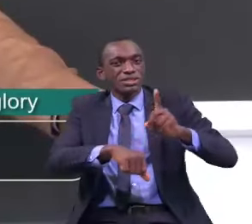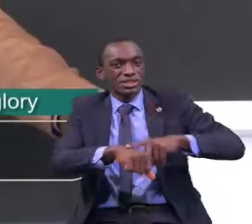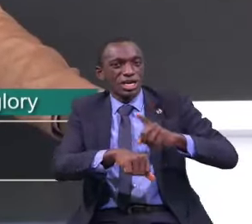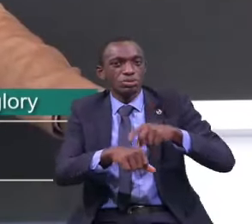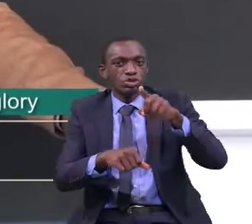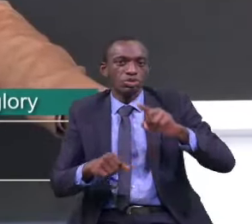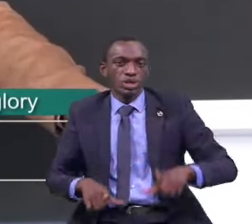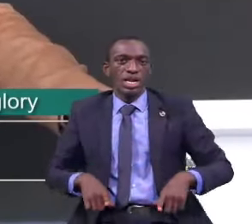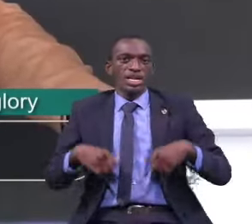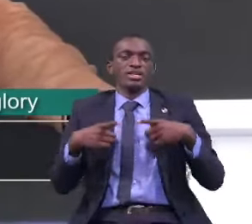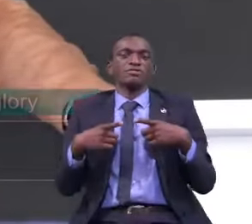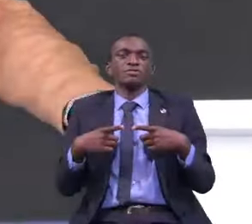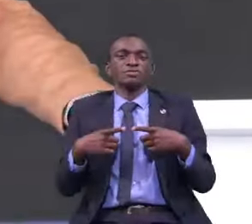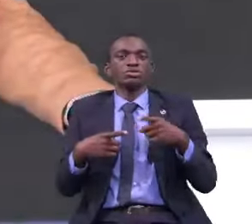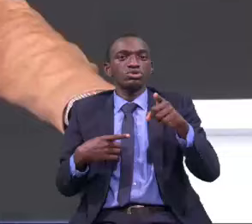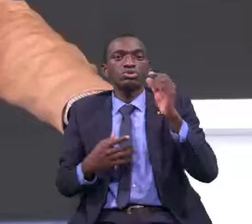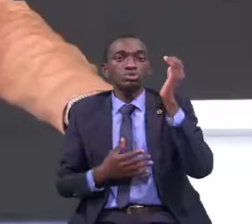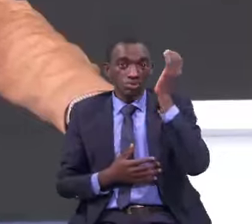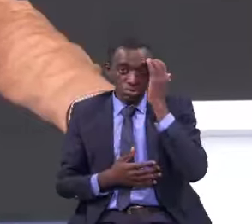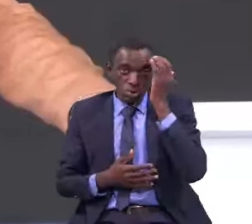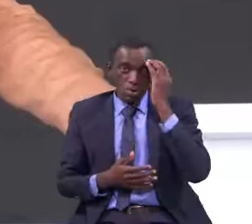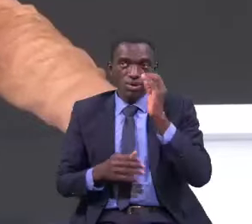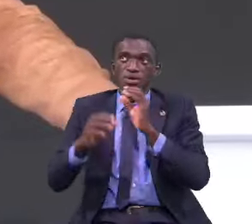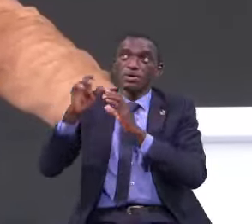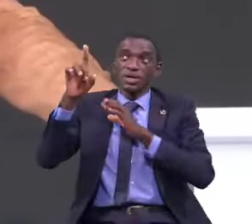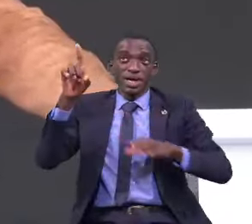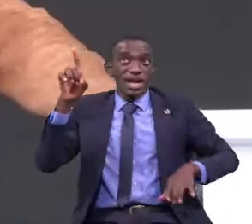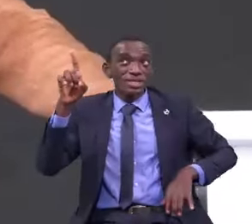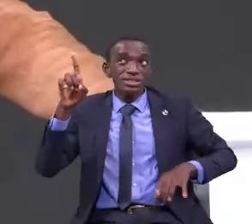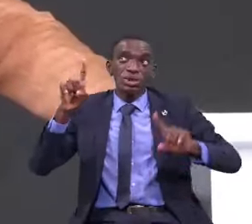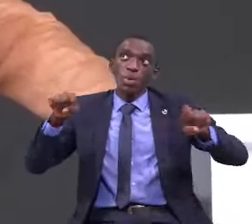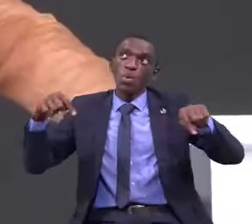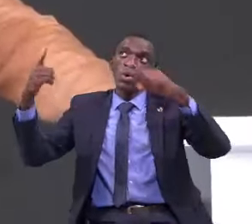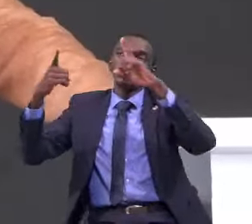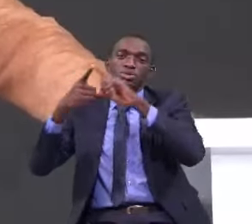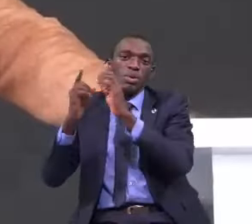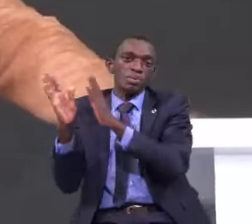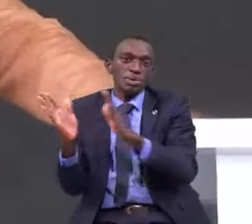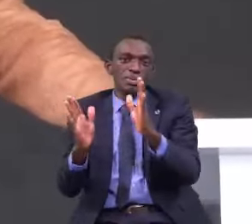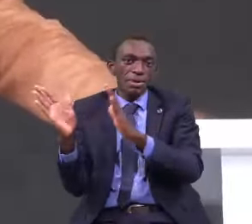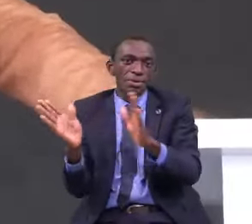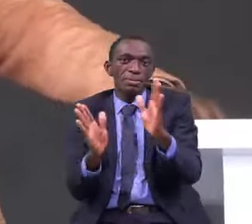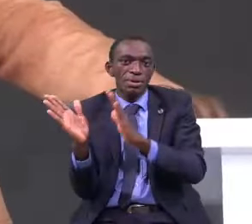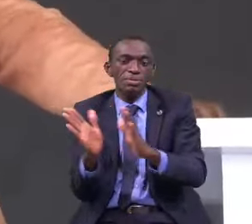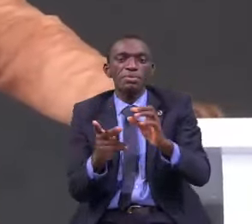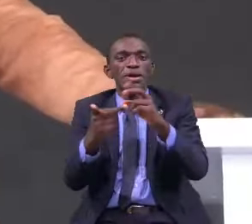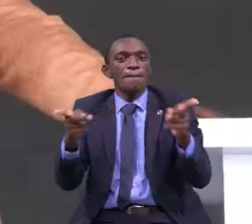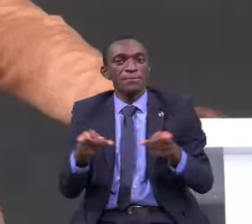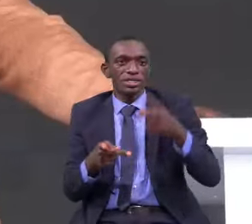live, you know, Christ has gone to prepare a place for me.